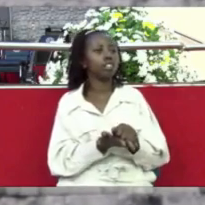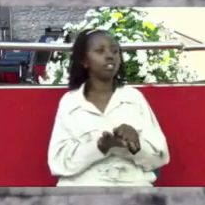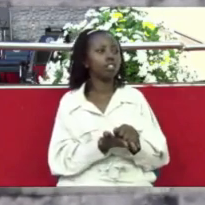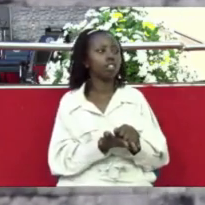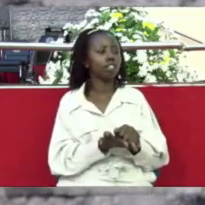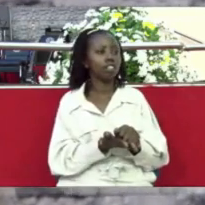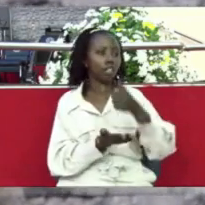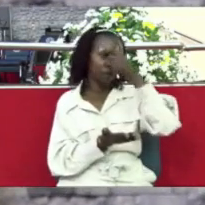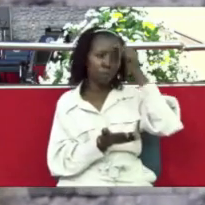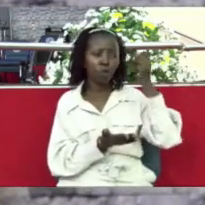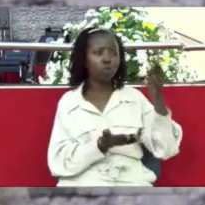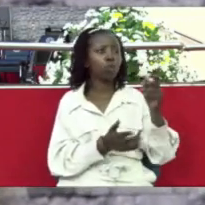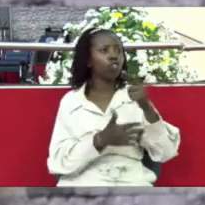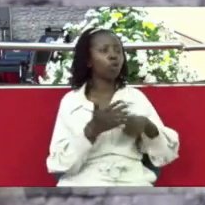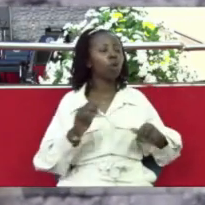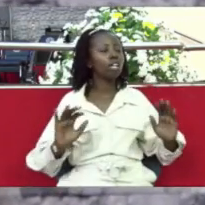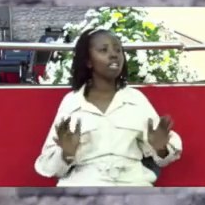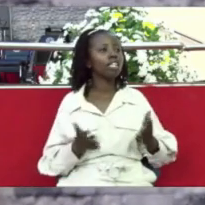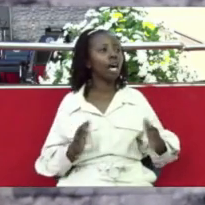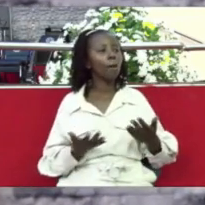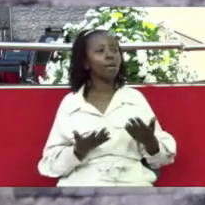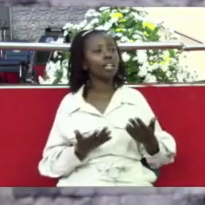Because of what was happening in downtown.